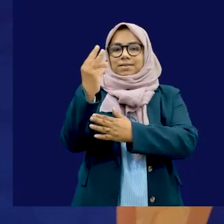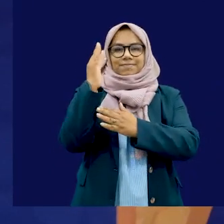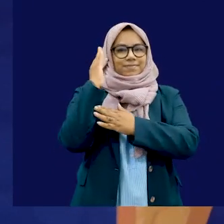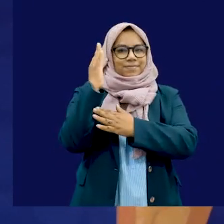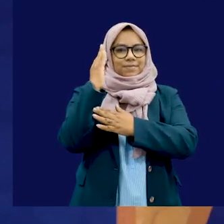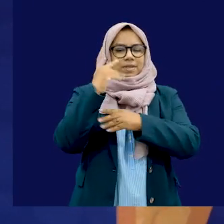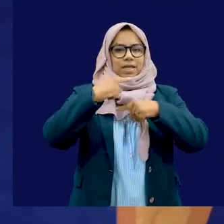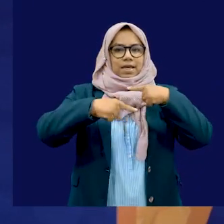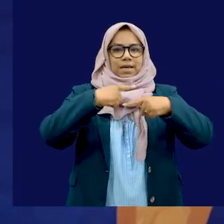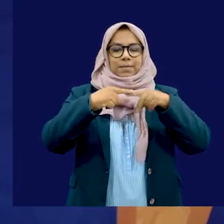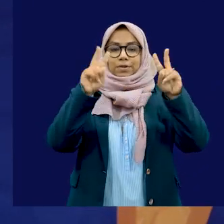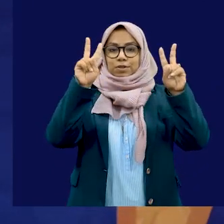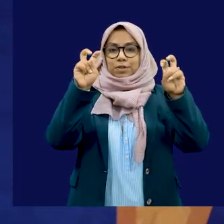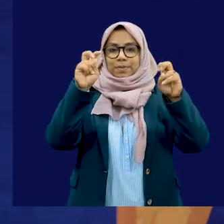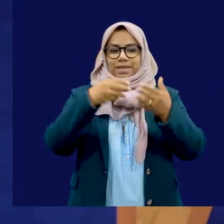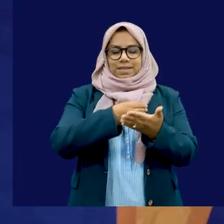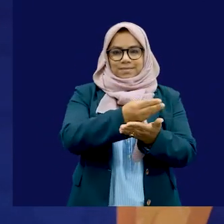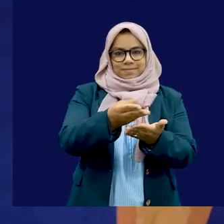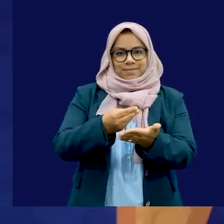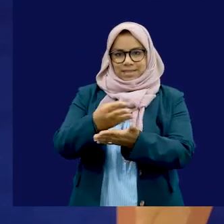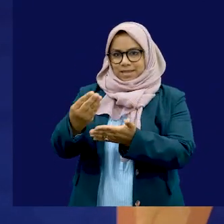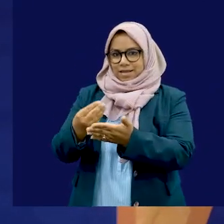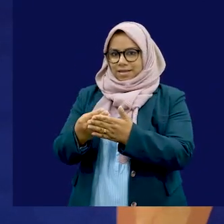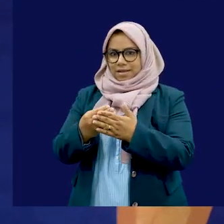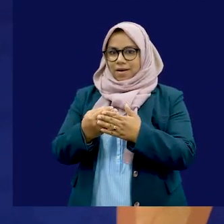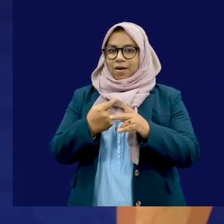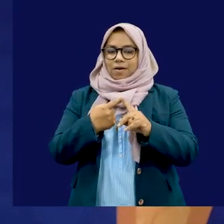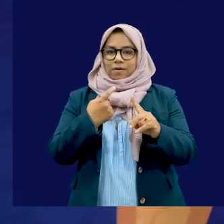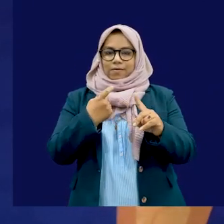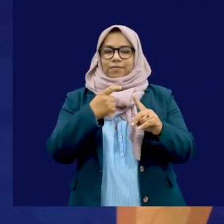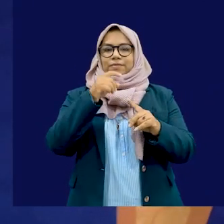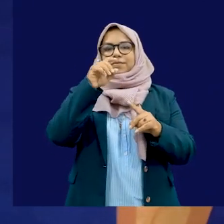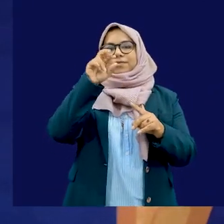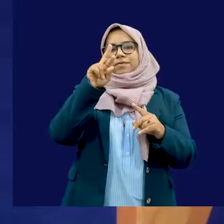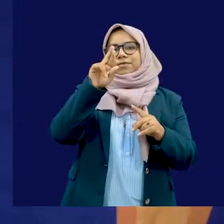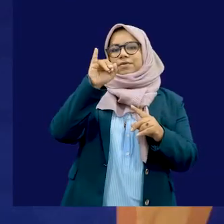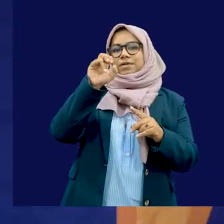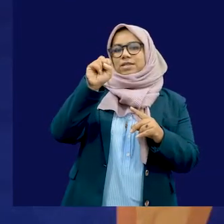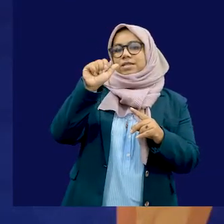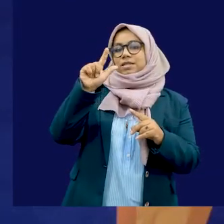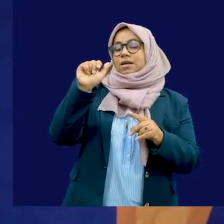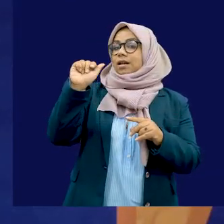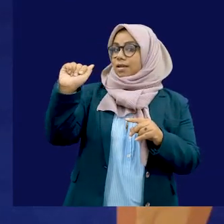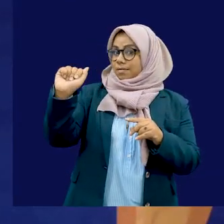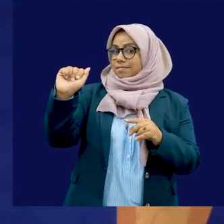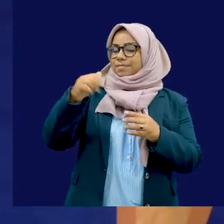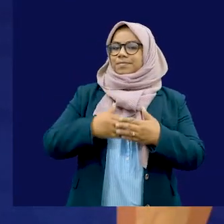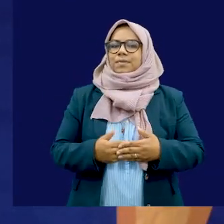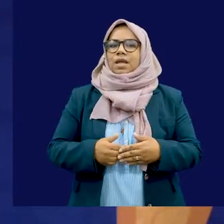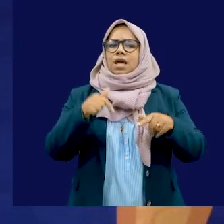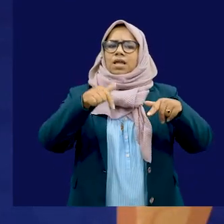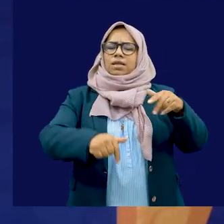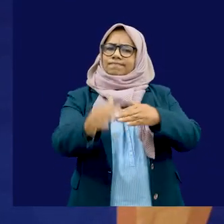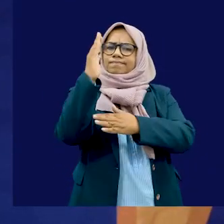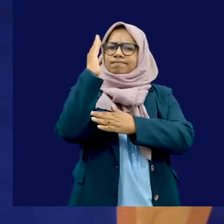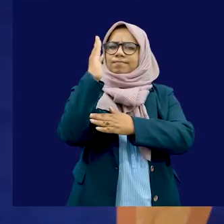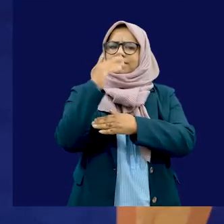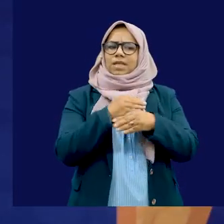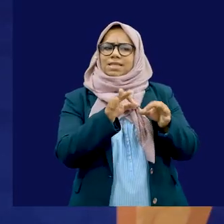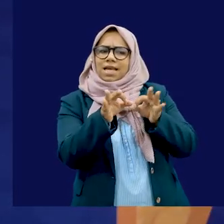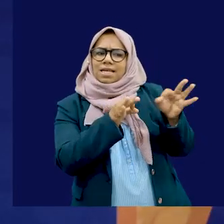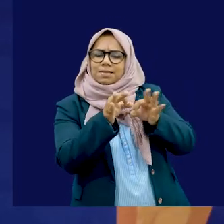episode of the zakat topic in the Risaalath program. In this episode, let's explore the types of